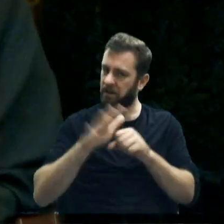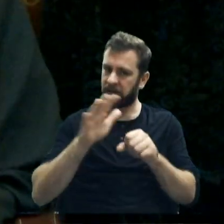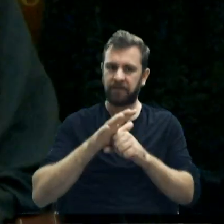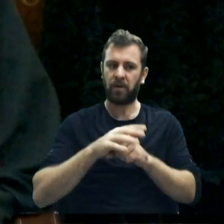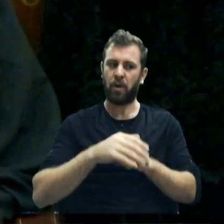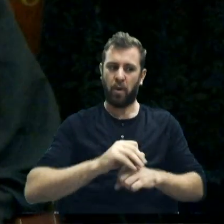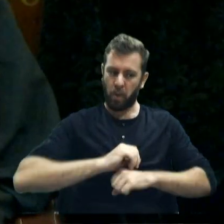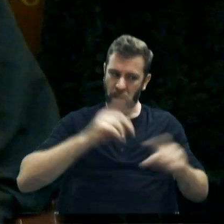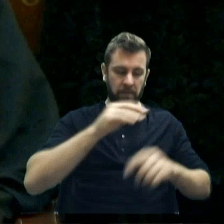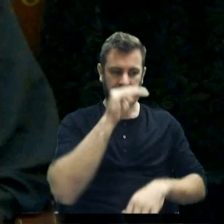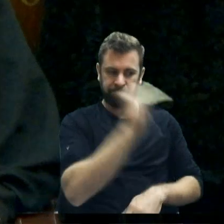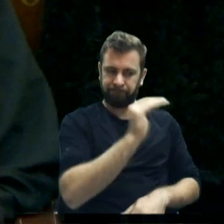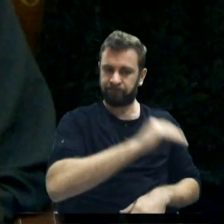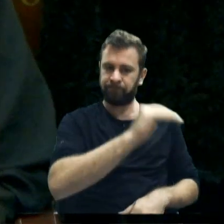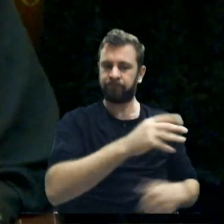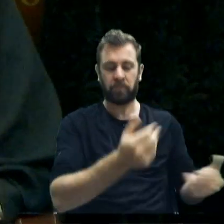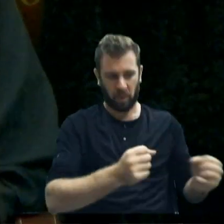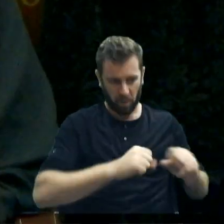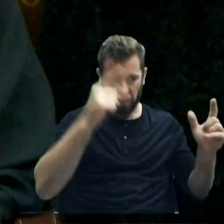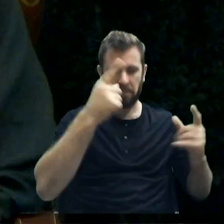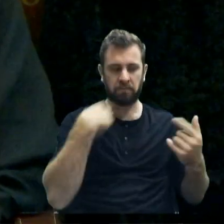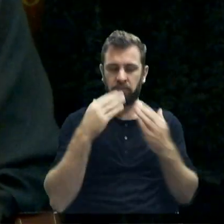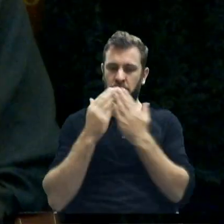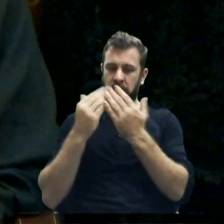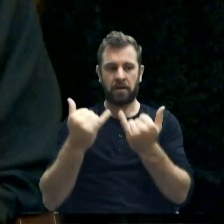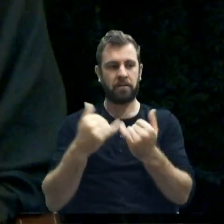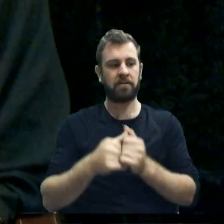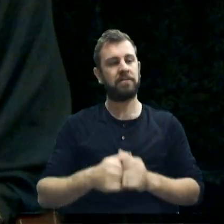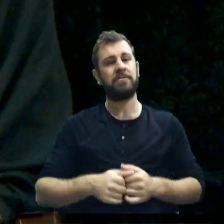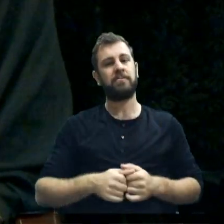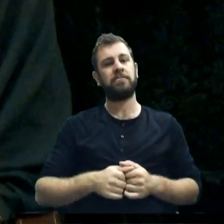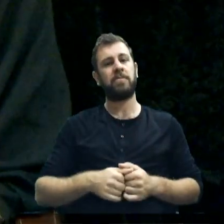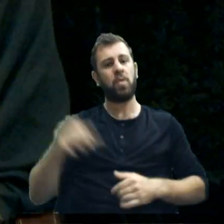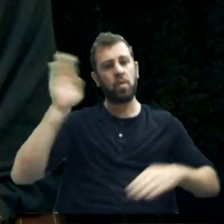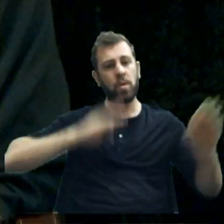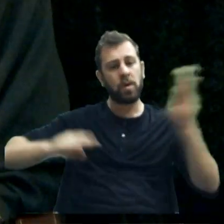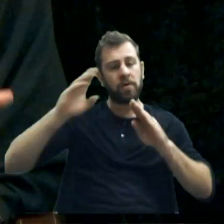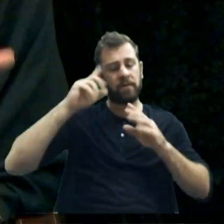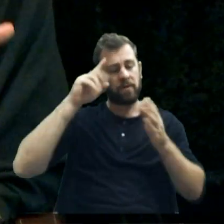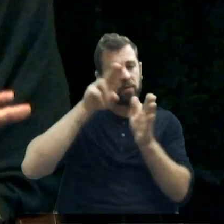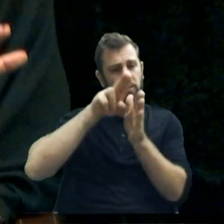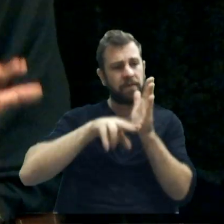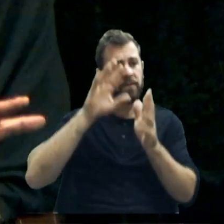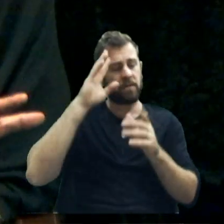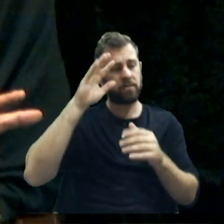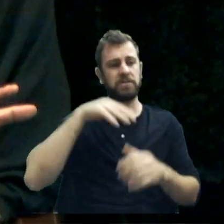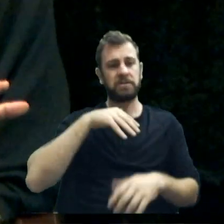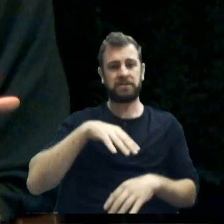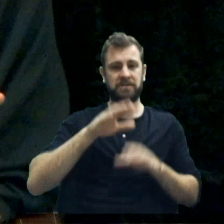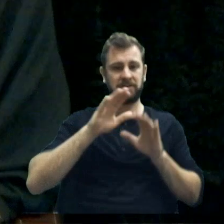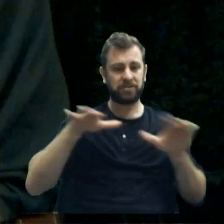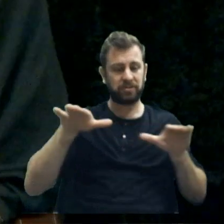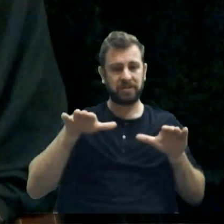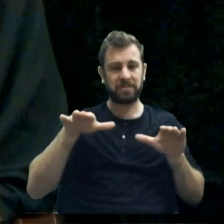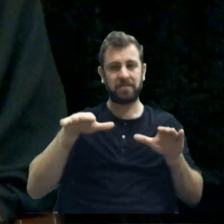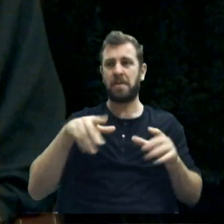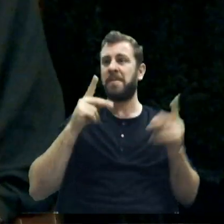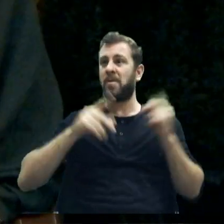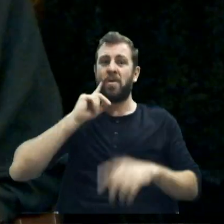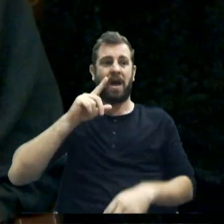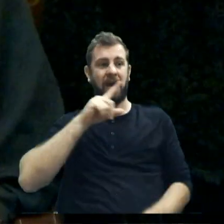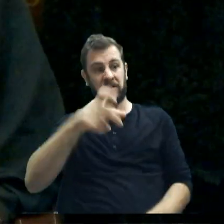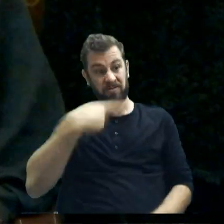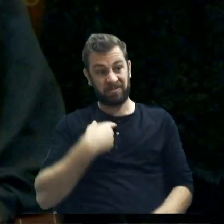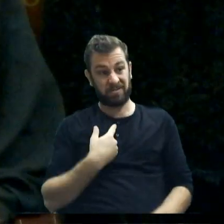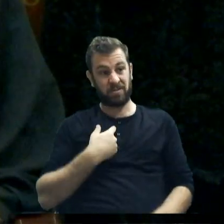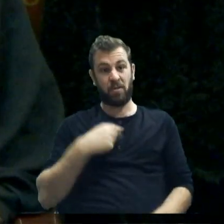Be worried about the grave of your children. Because nobody will ask you, did you maintain your mortgage payments in your grave? Everybody will ask you